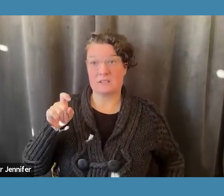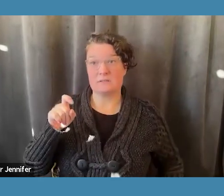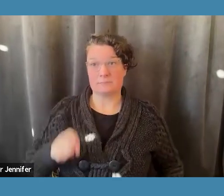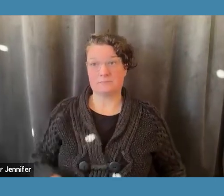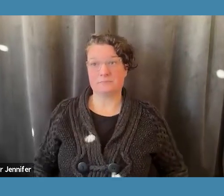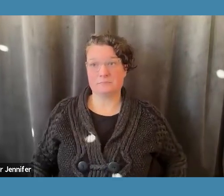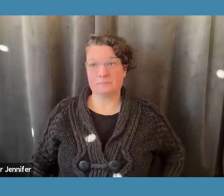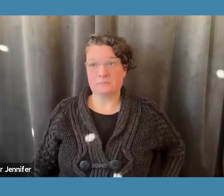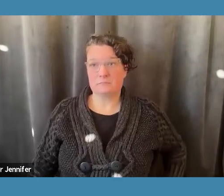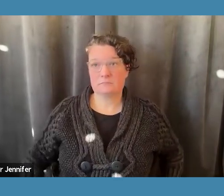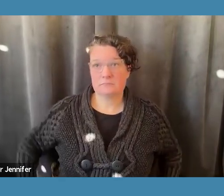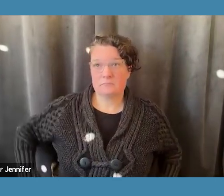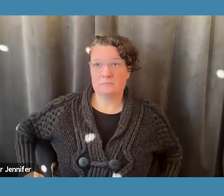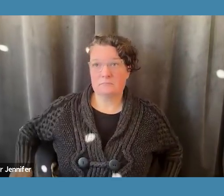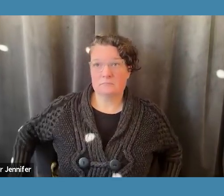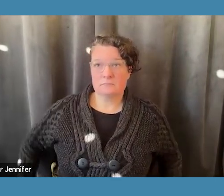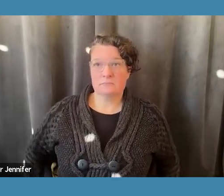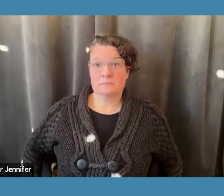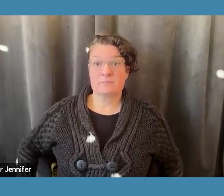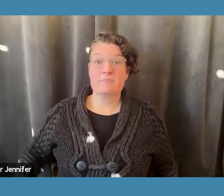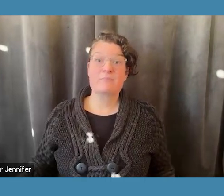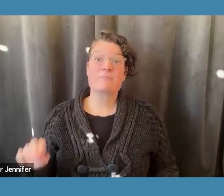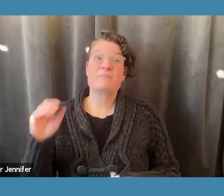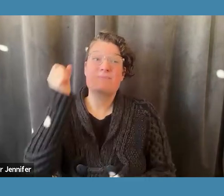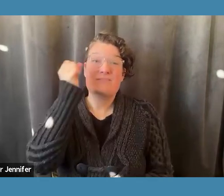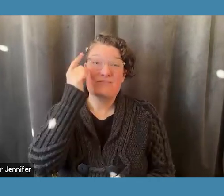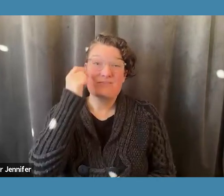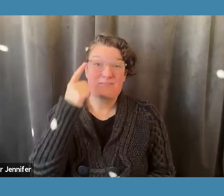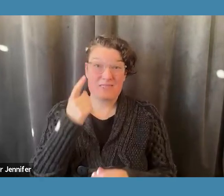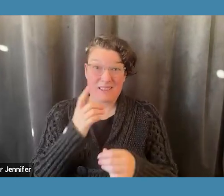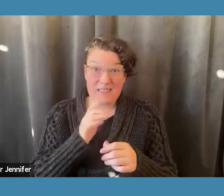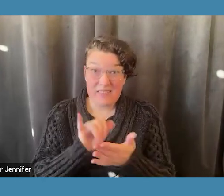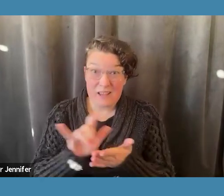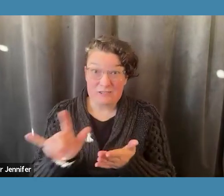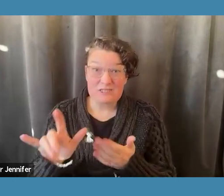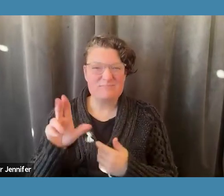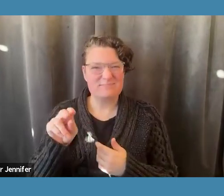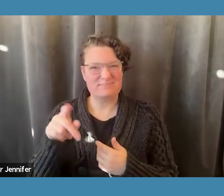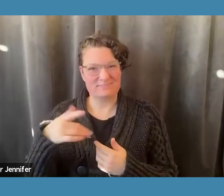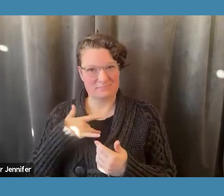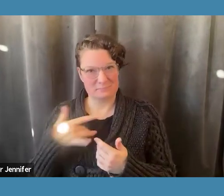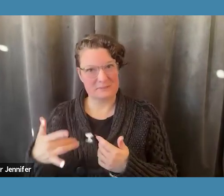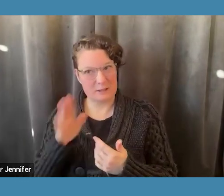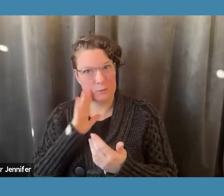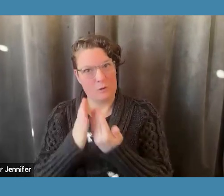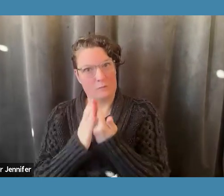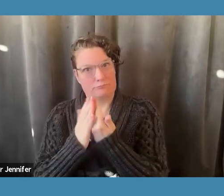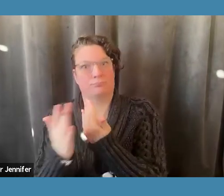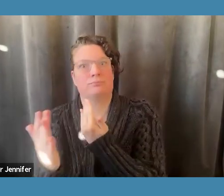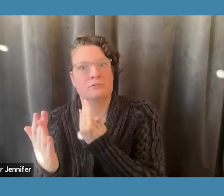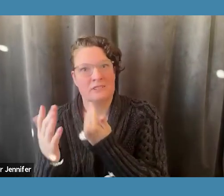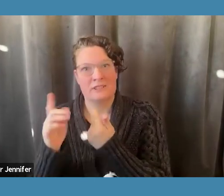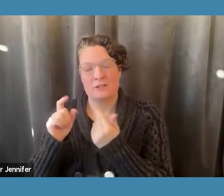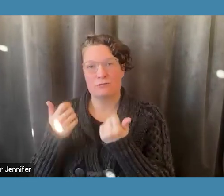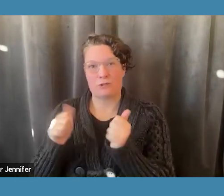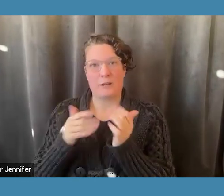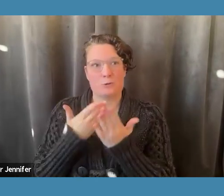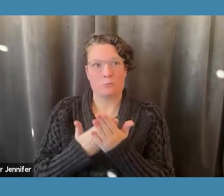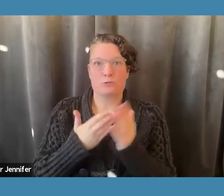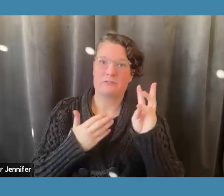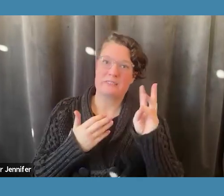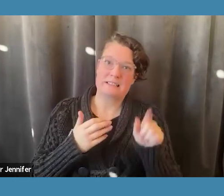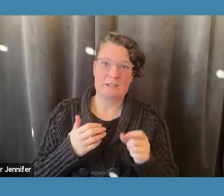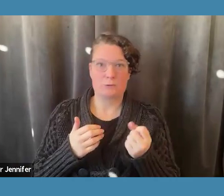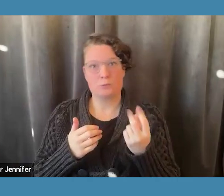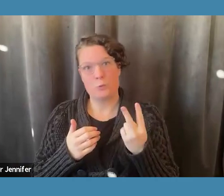of that attached. Now, generally, you're going to want to attach a lot more than that because you're trying to prove you're 6 of 12 for autism, or you're trying